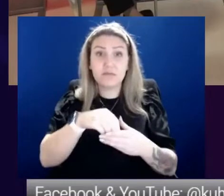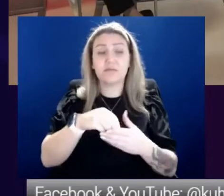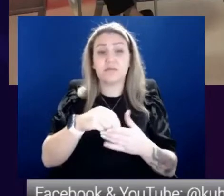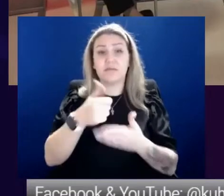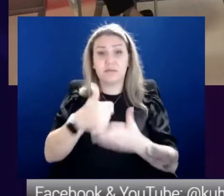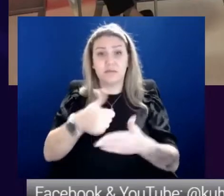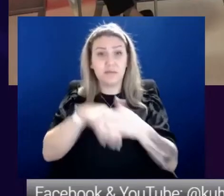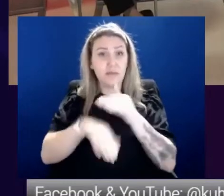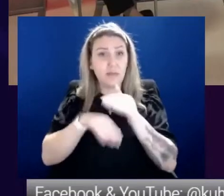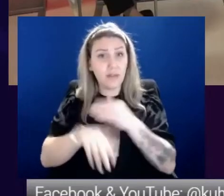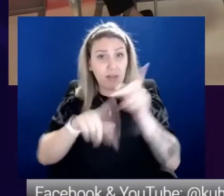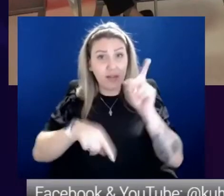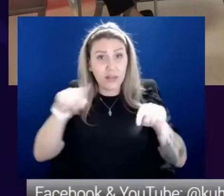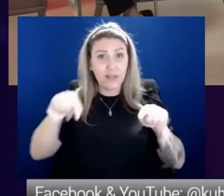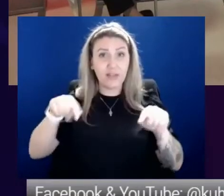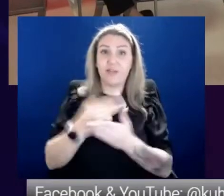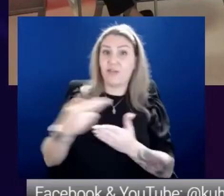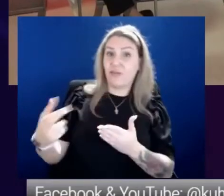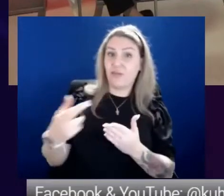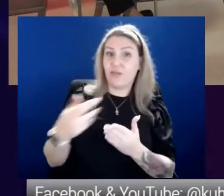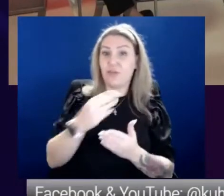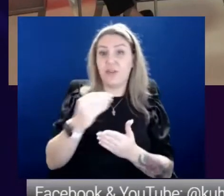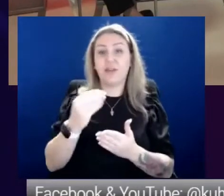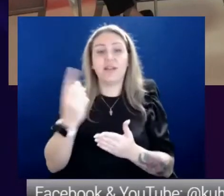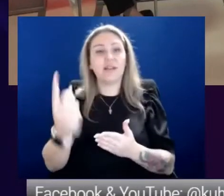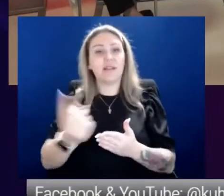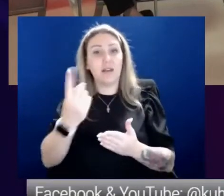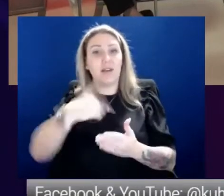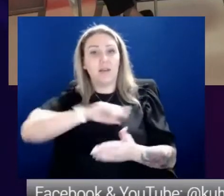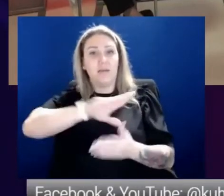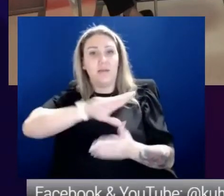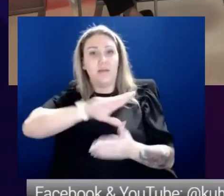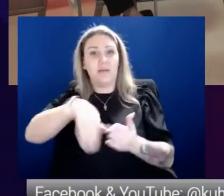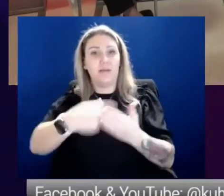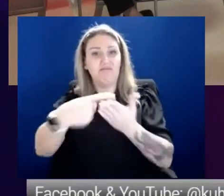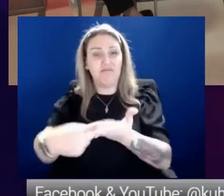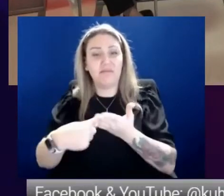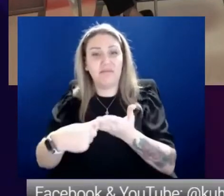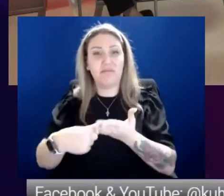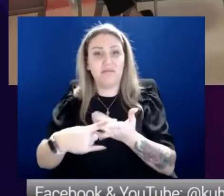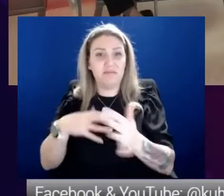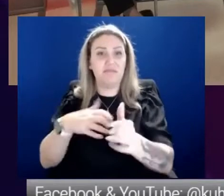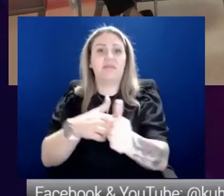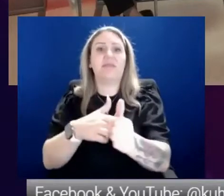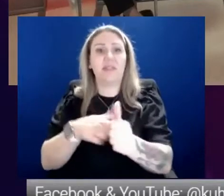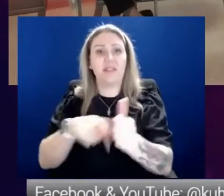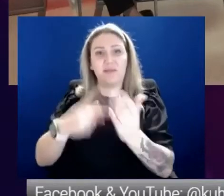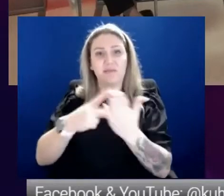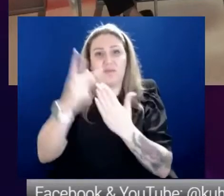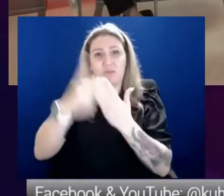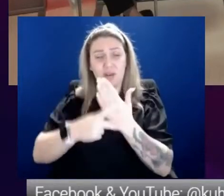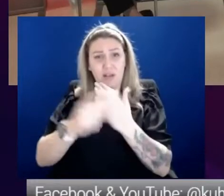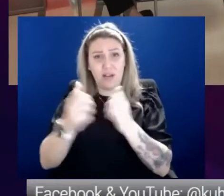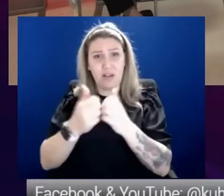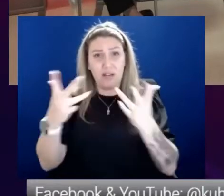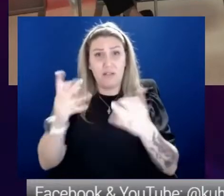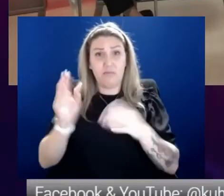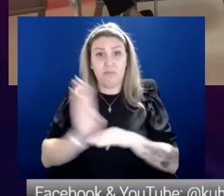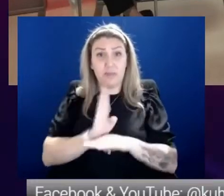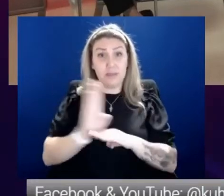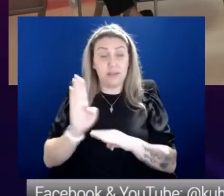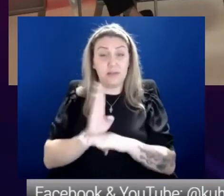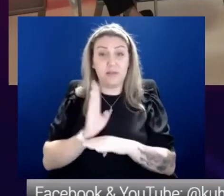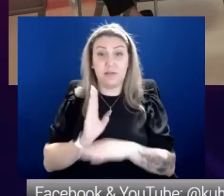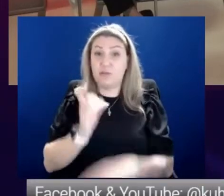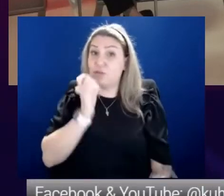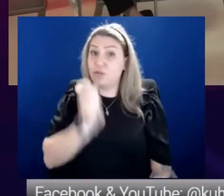resources. And something that I think we've all discussed in this conversation leading up to the show is that there are a lot of employers that don't